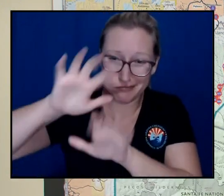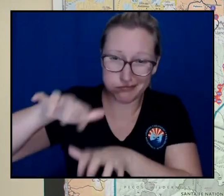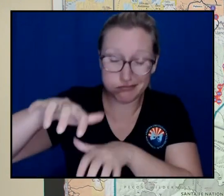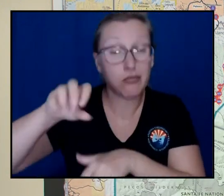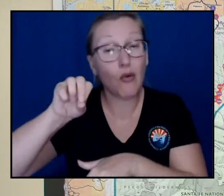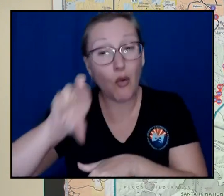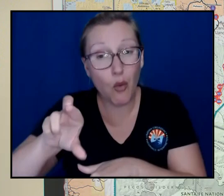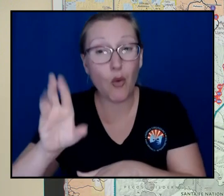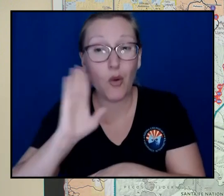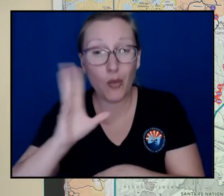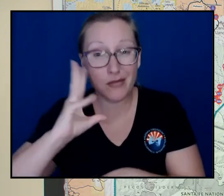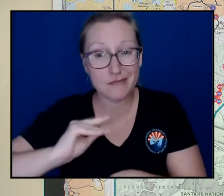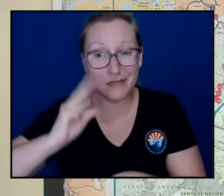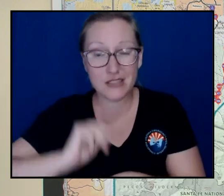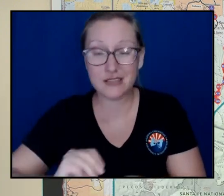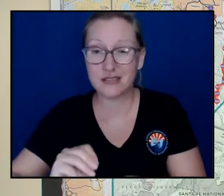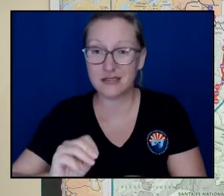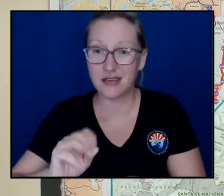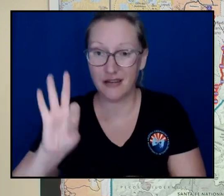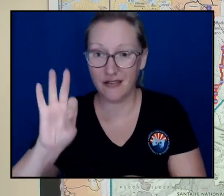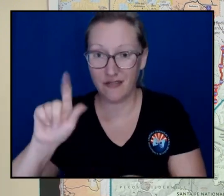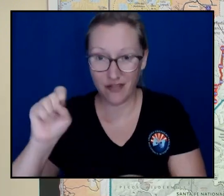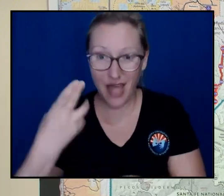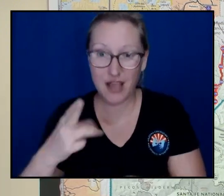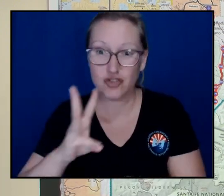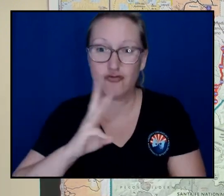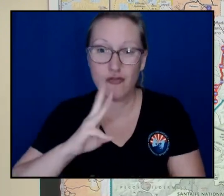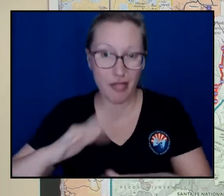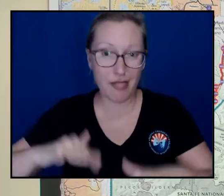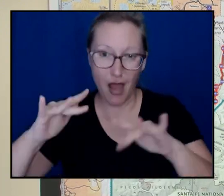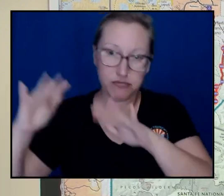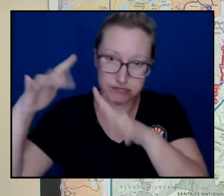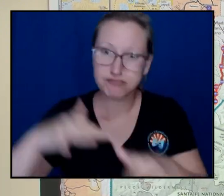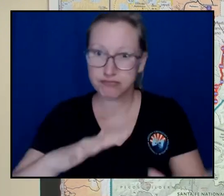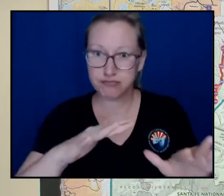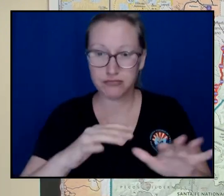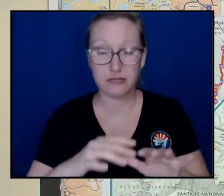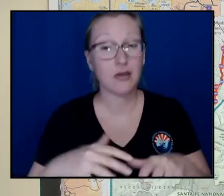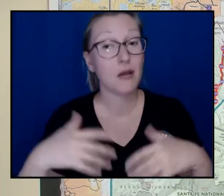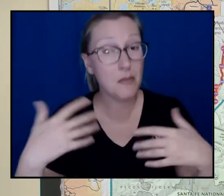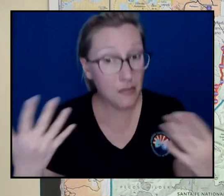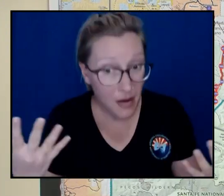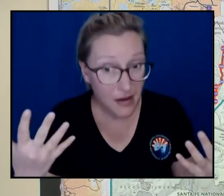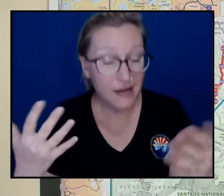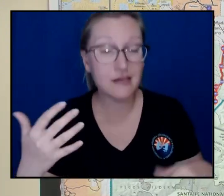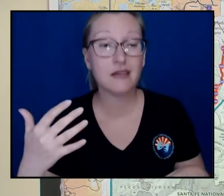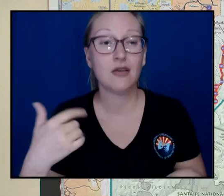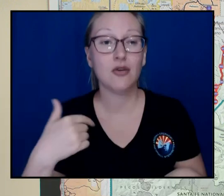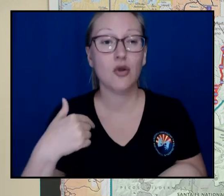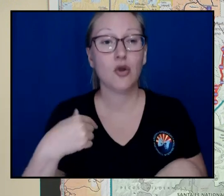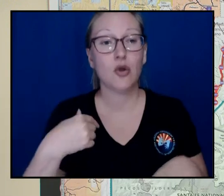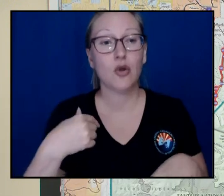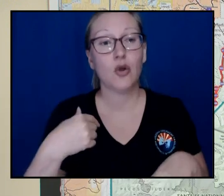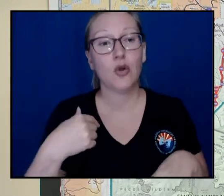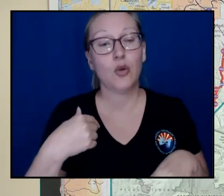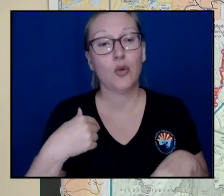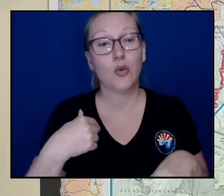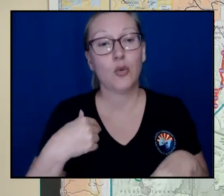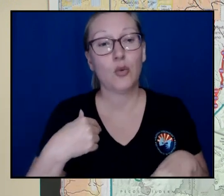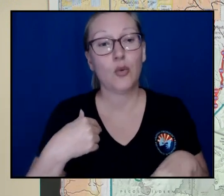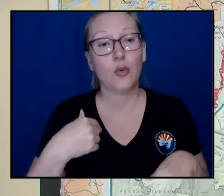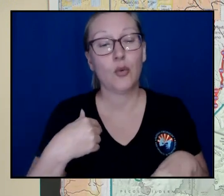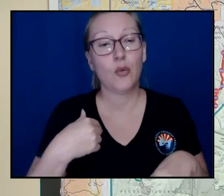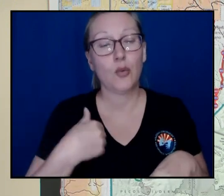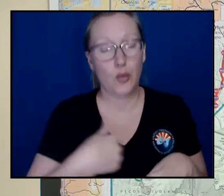But what we can do is kind of get a blanket idea of whether or not we're at risk